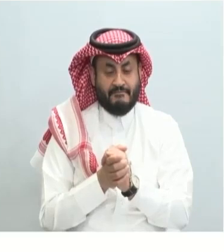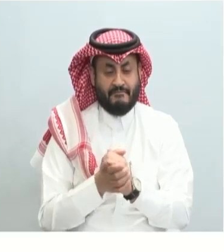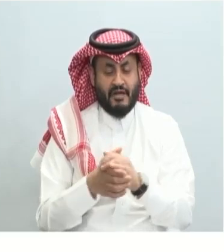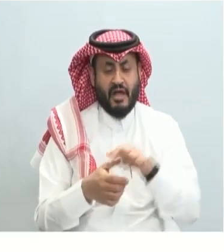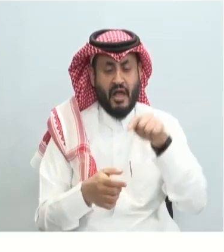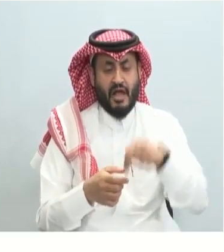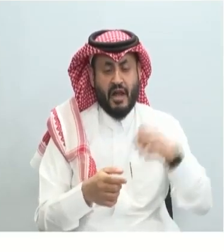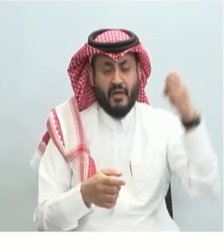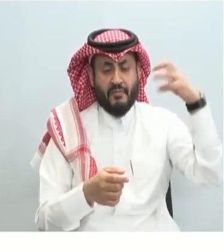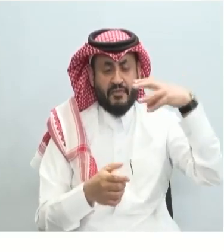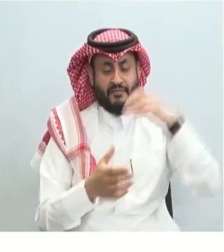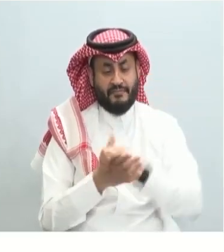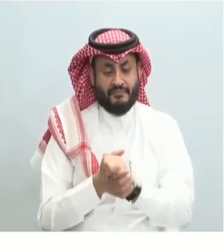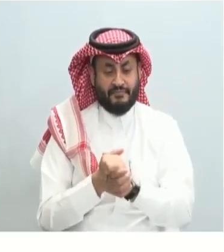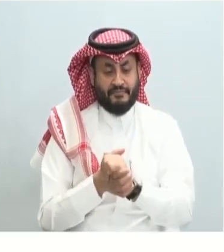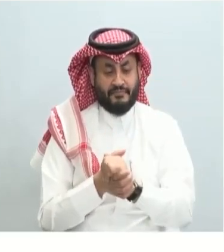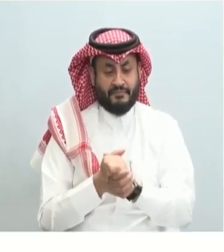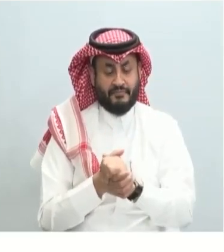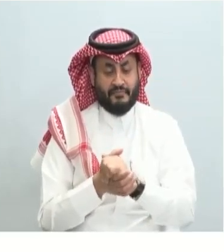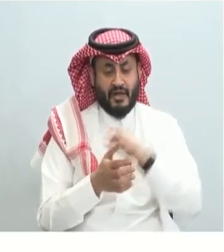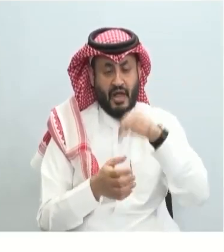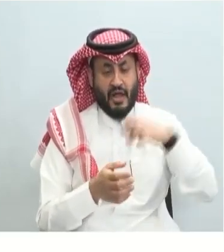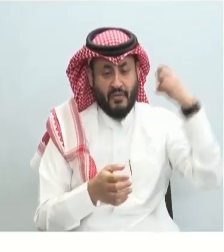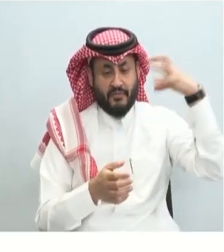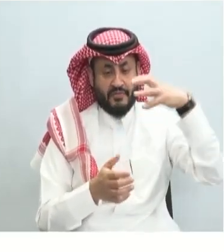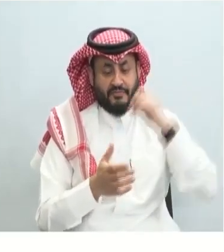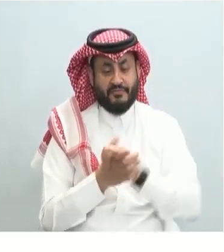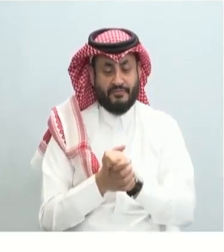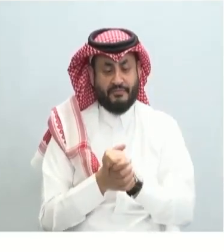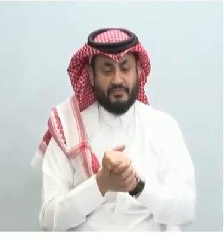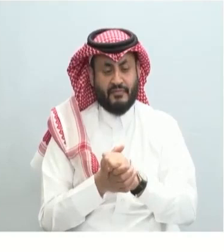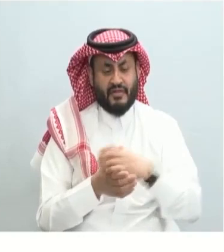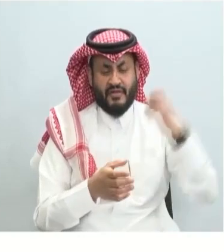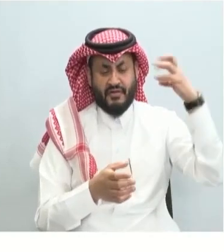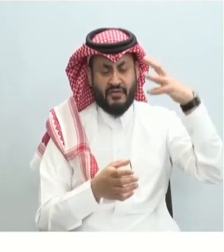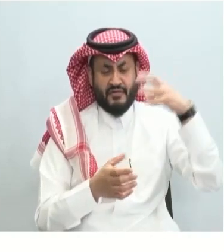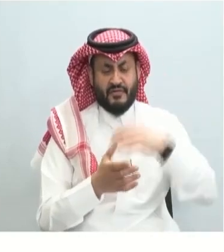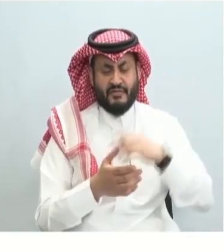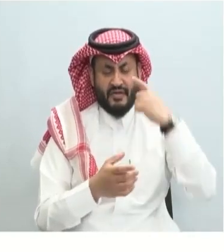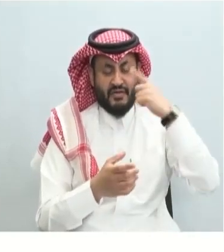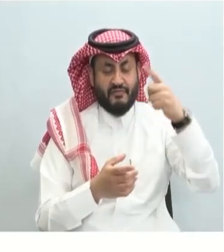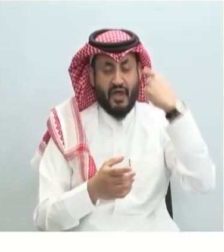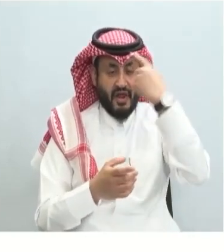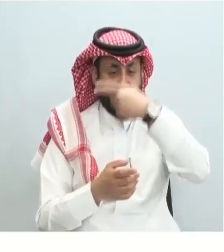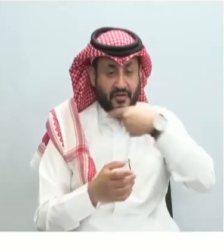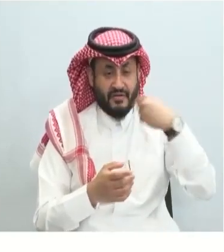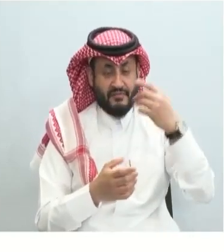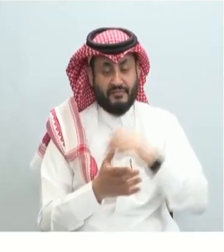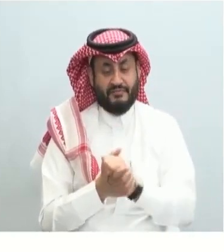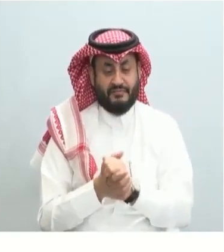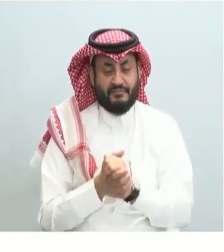It's sunny today. It's sunny today. The sun is showing its face.